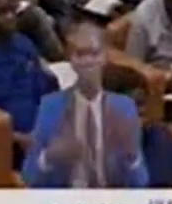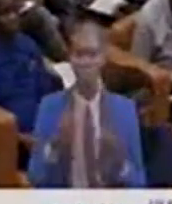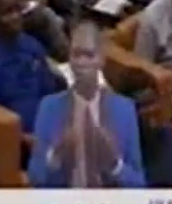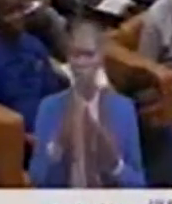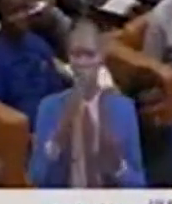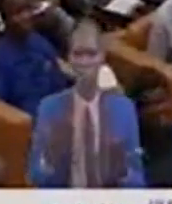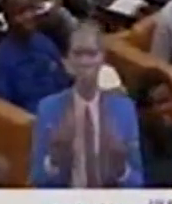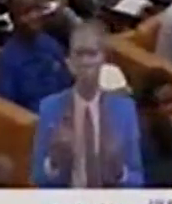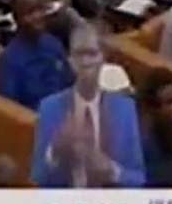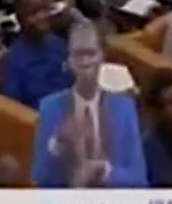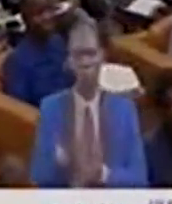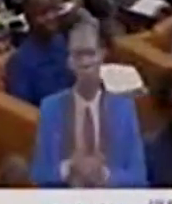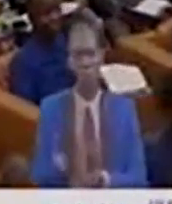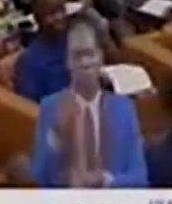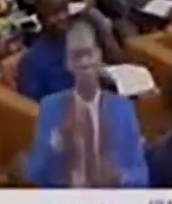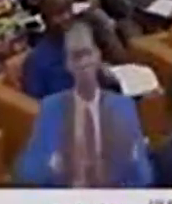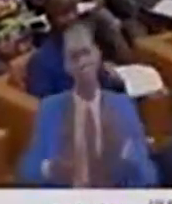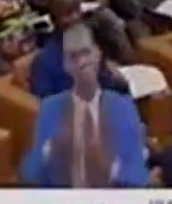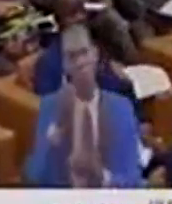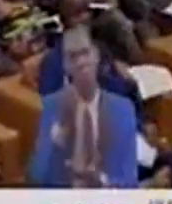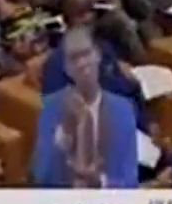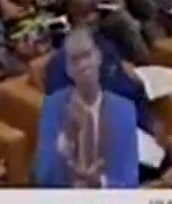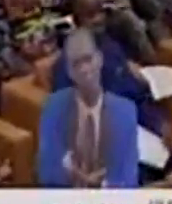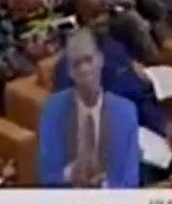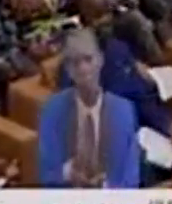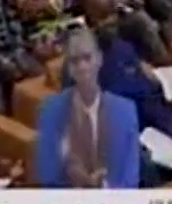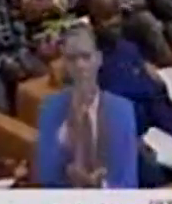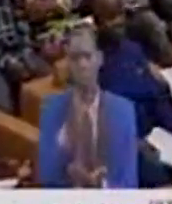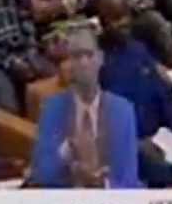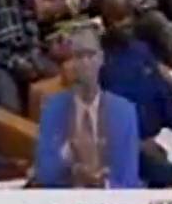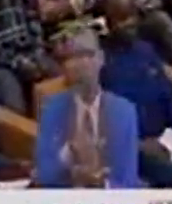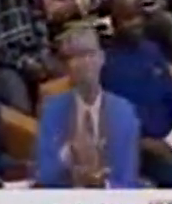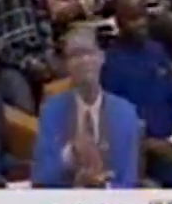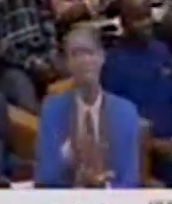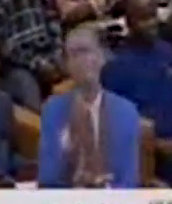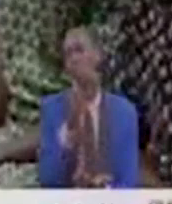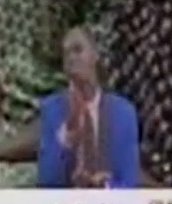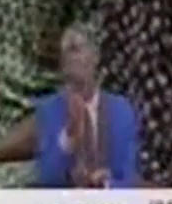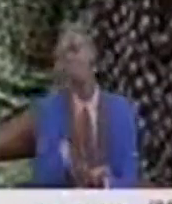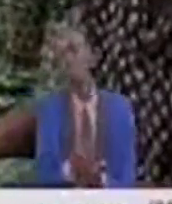tonight. The kind of amen you are giving is like amen.